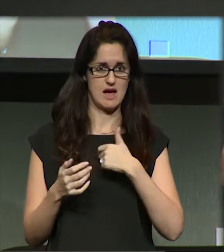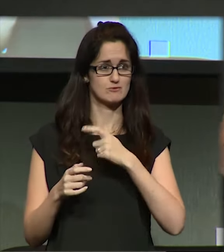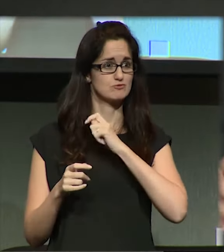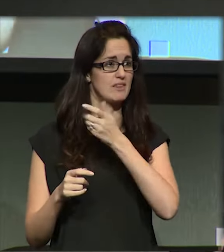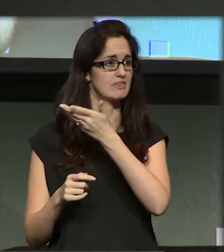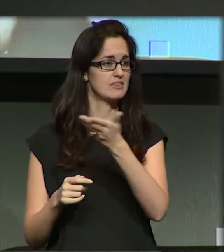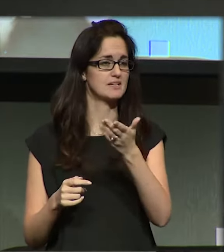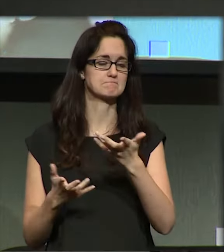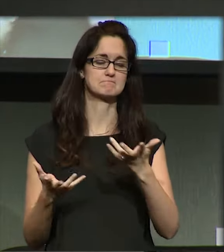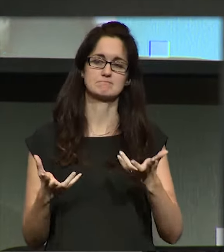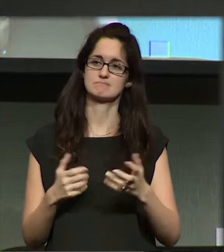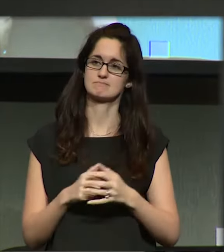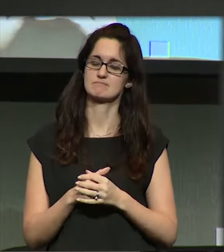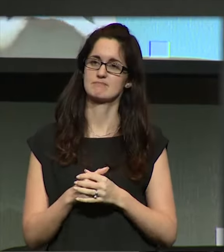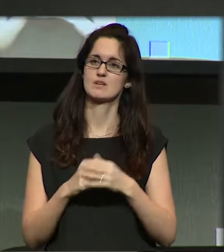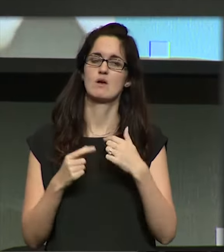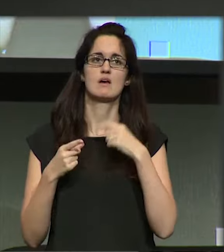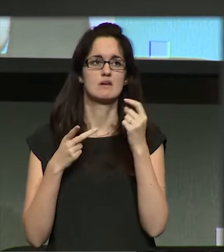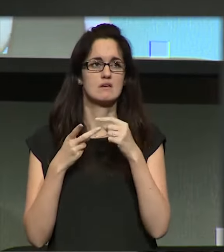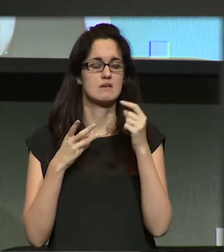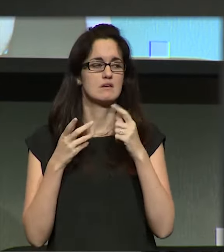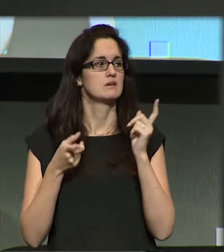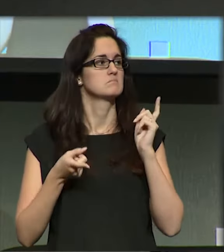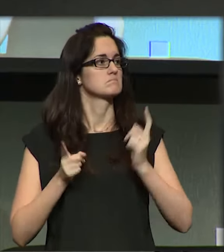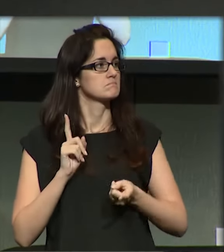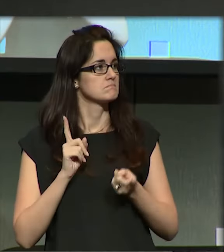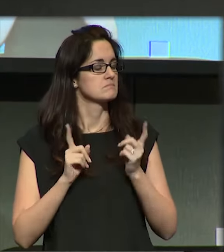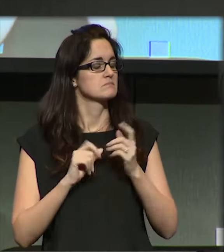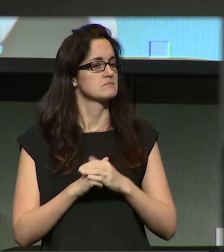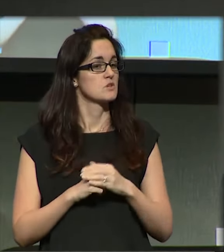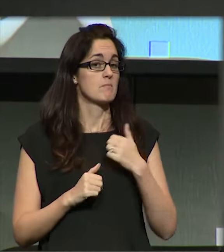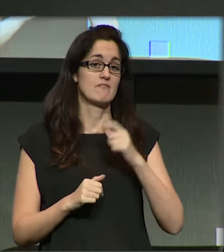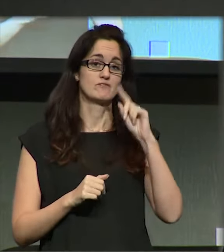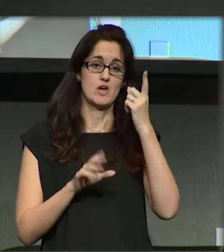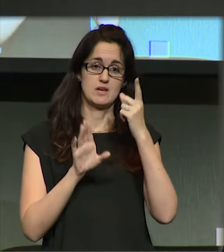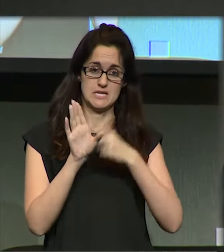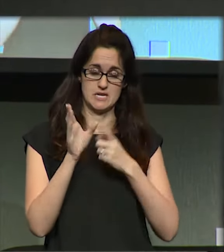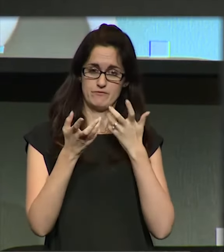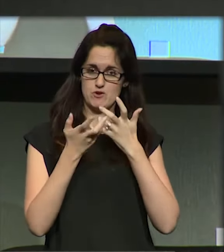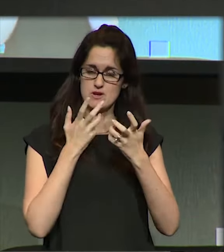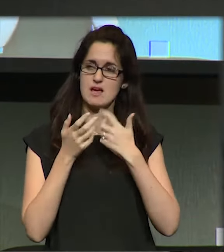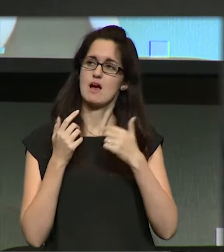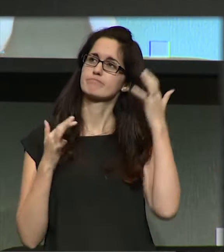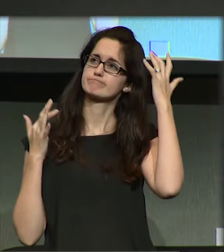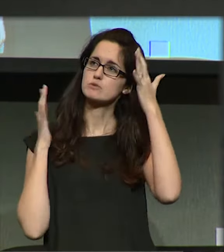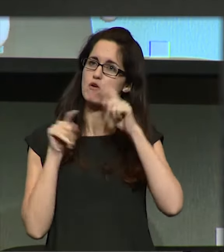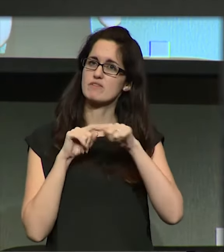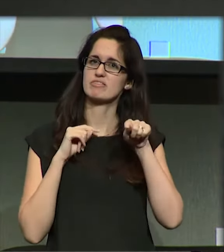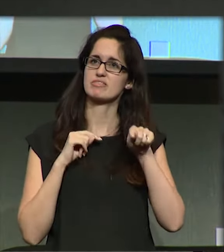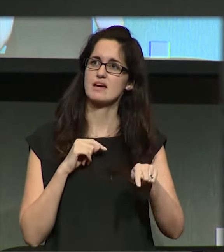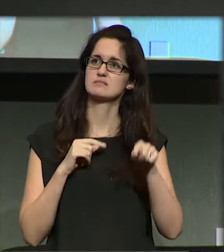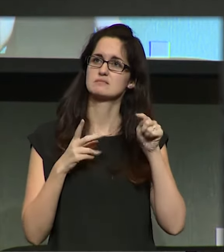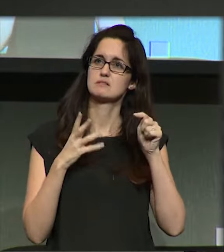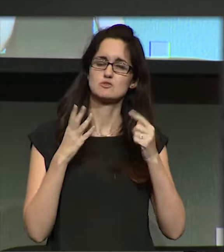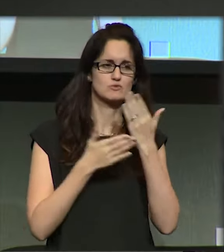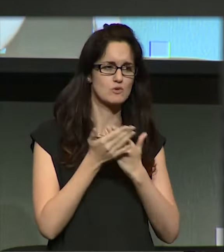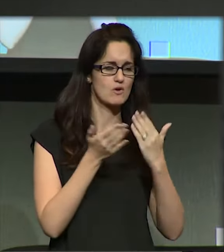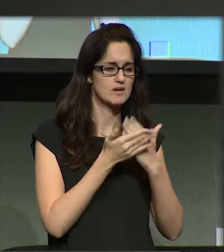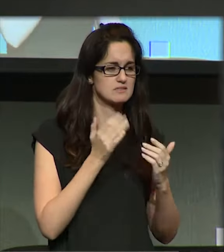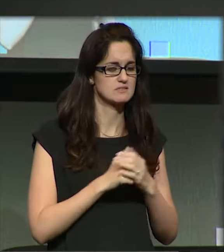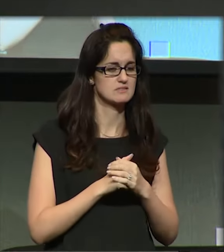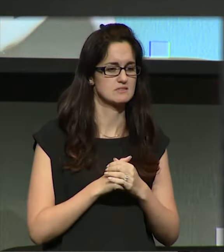And so all of these sorts of things started to make sense. And so in my first year, having reflected on that, I did pretty well. I did a 60% workload. I bumped it up